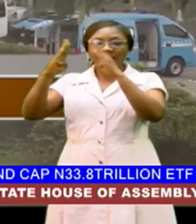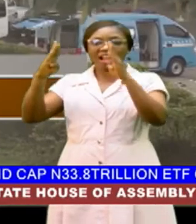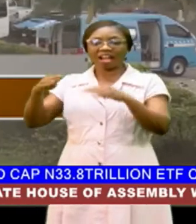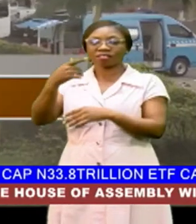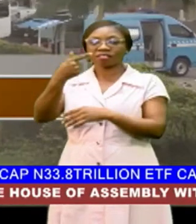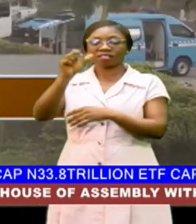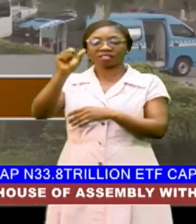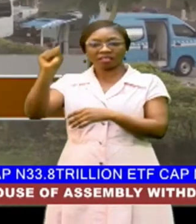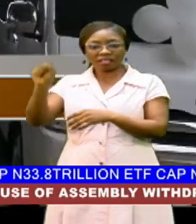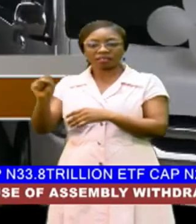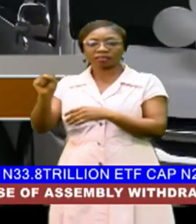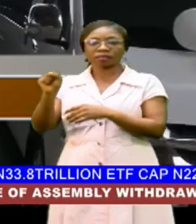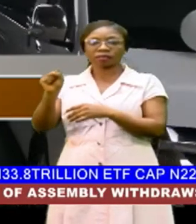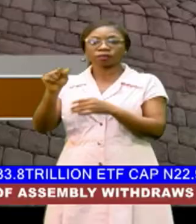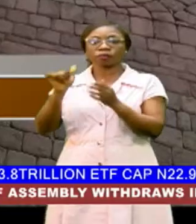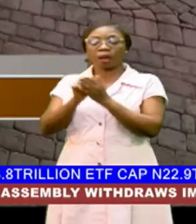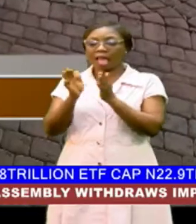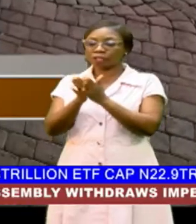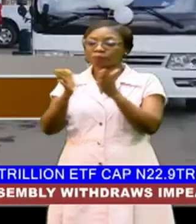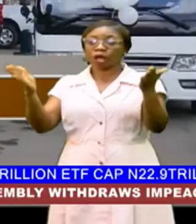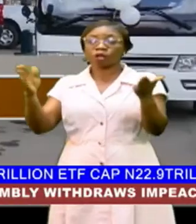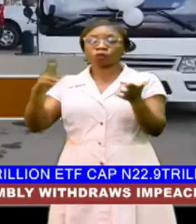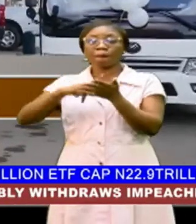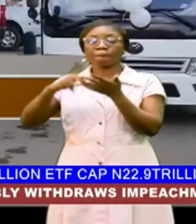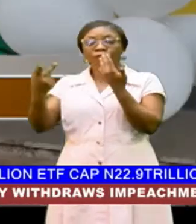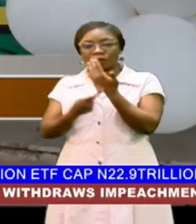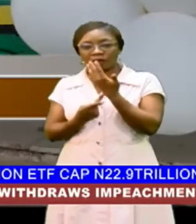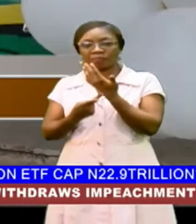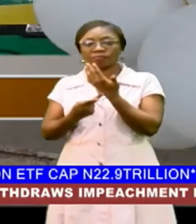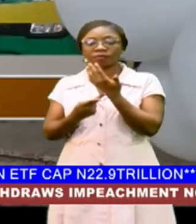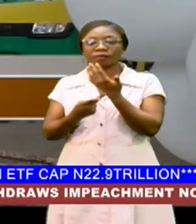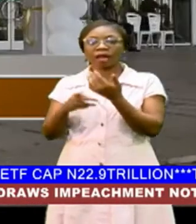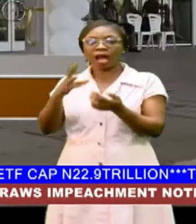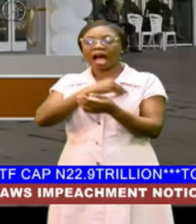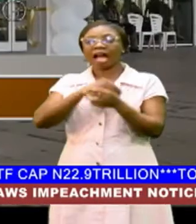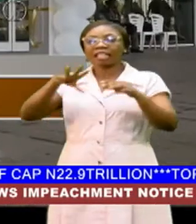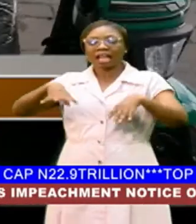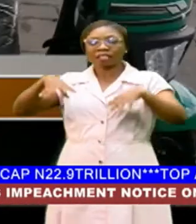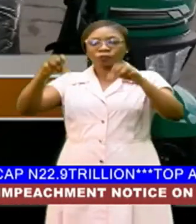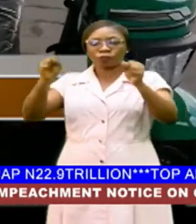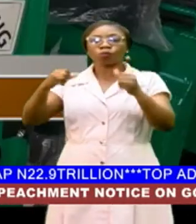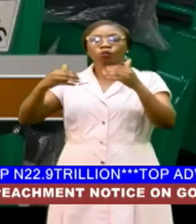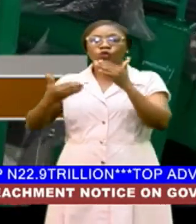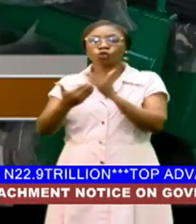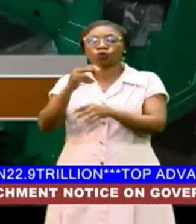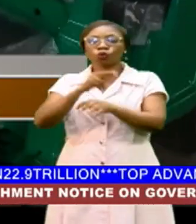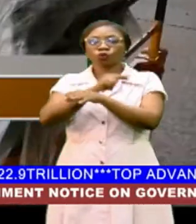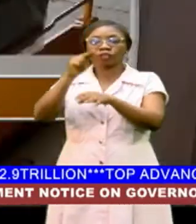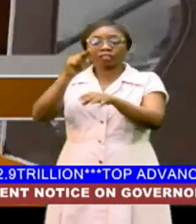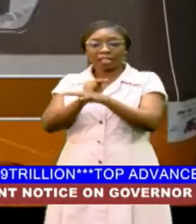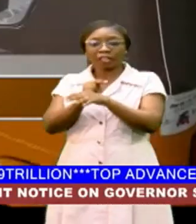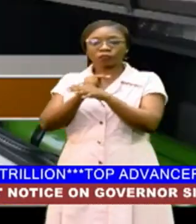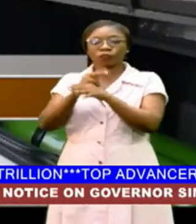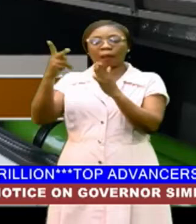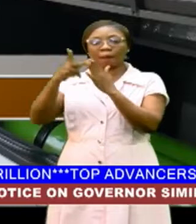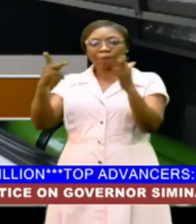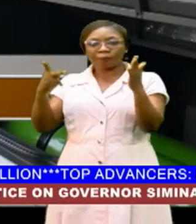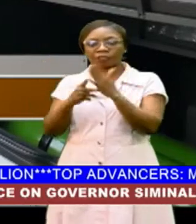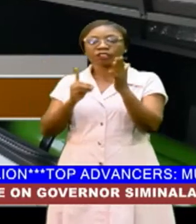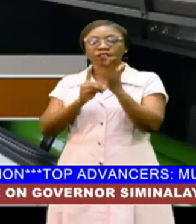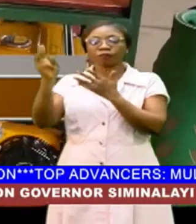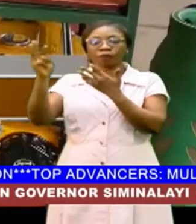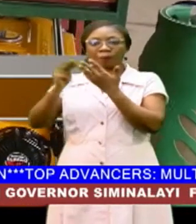the National Gas Expansion Program in 2022, and adopted a new National Automotive Industry Development